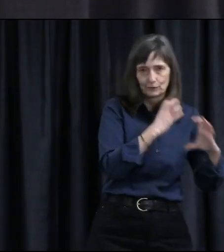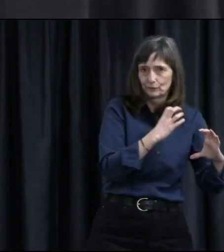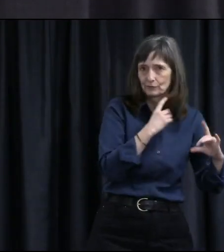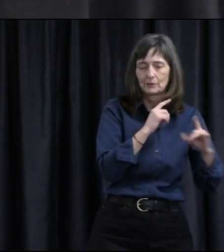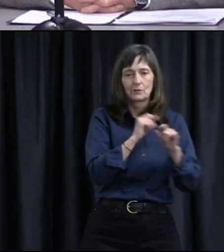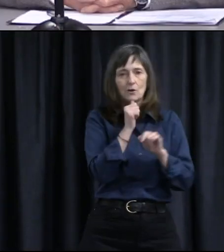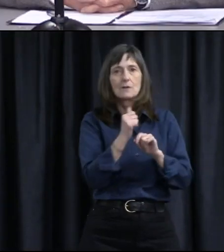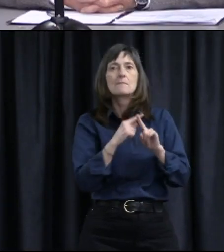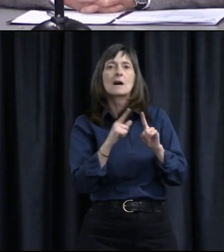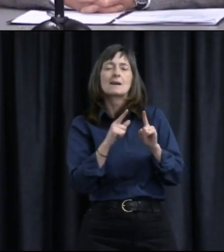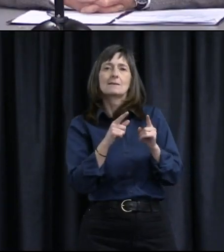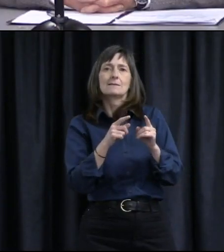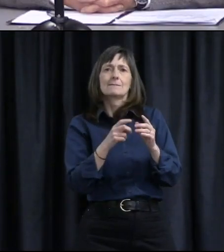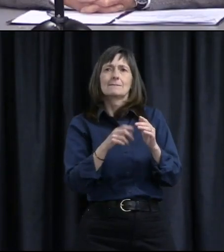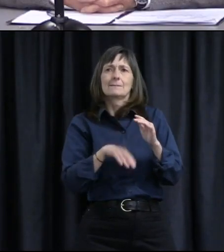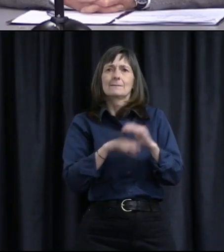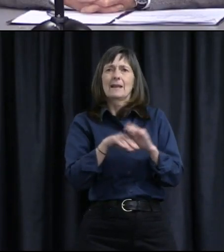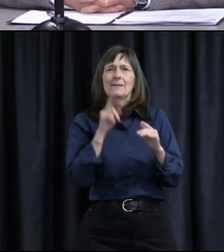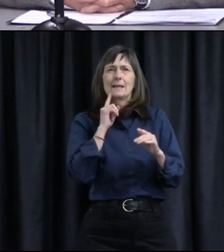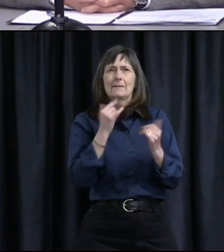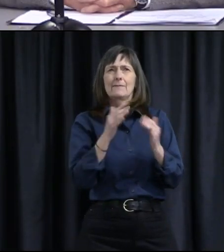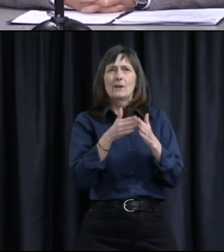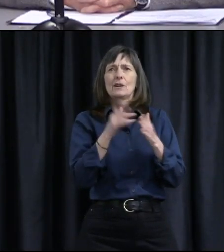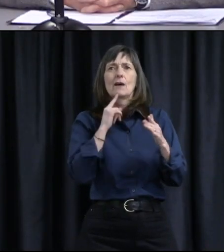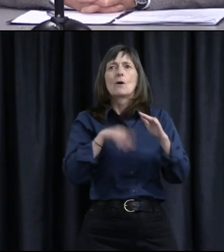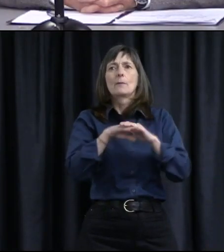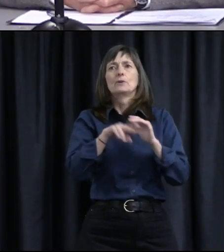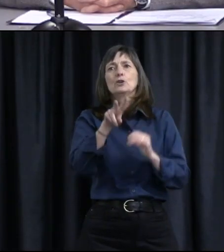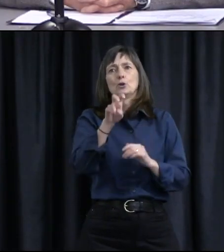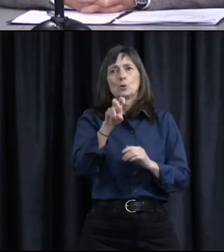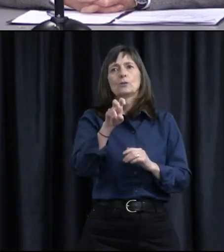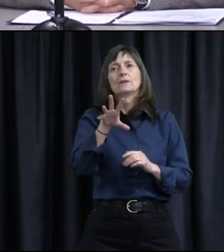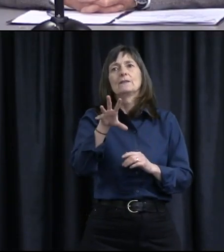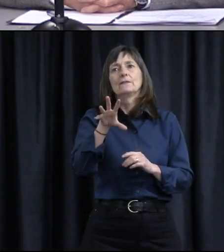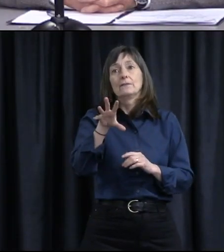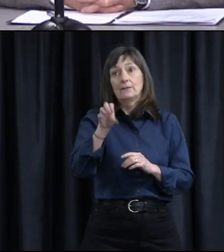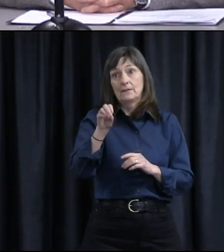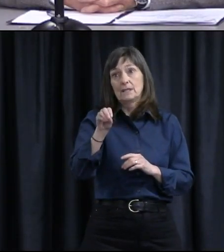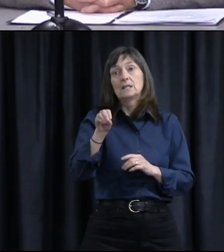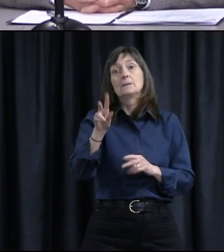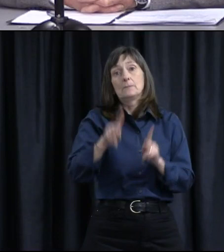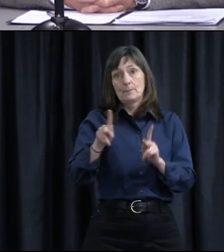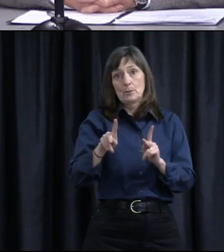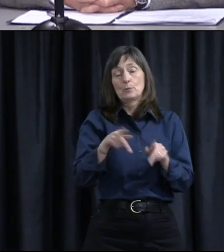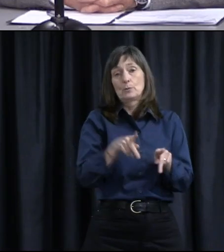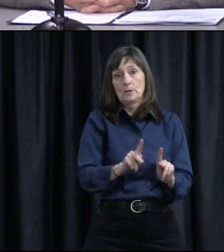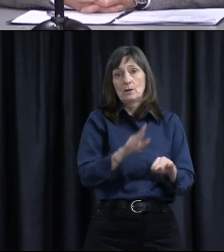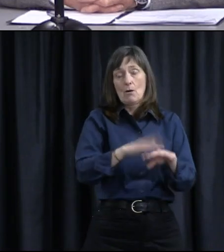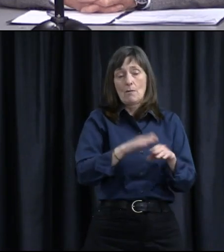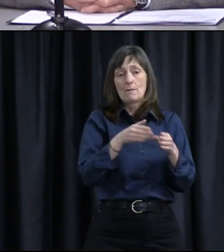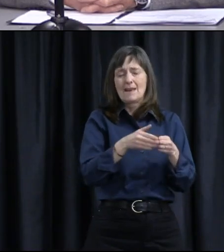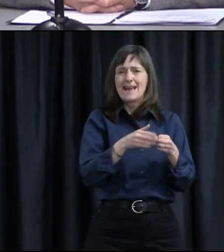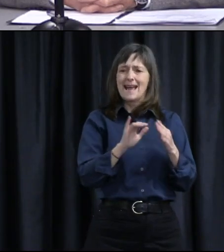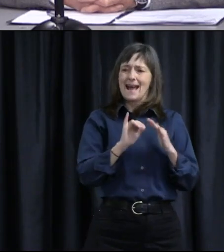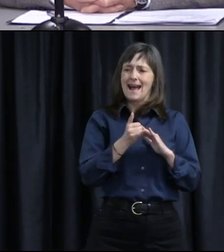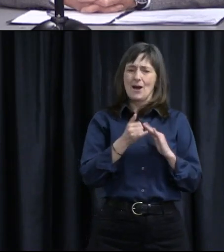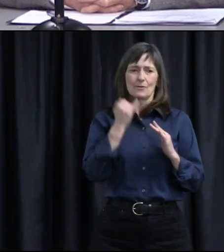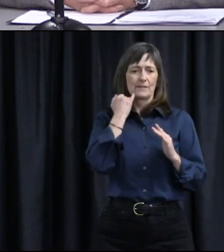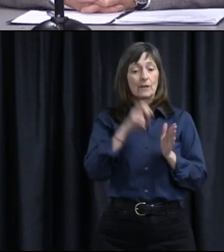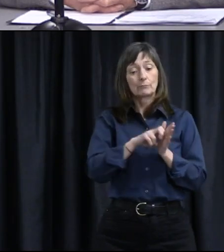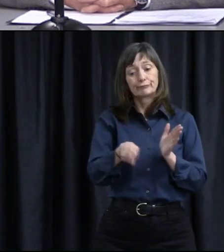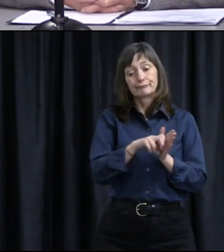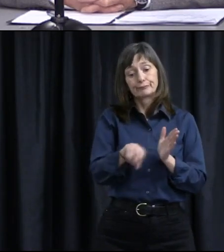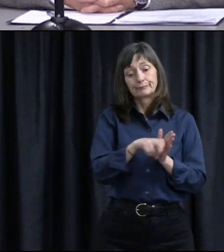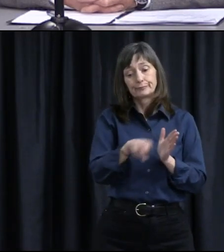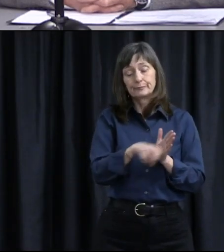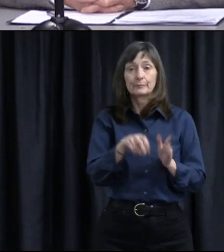ferries are taking a maximum of 250 people at the moment. How do you enforce the self-isolation for those people who are getting off